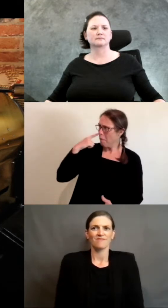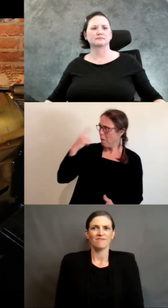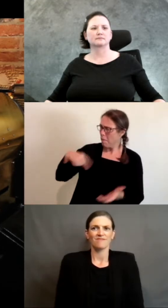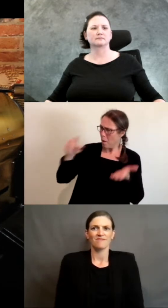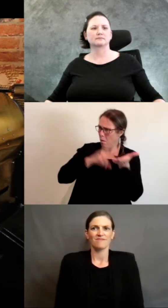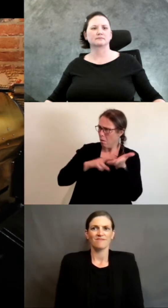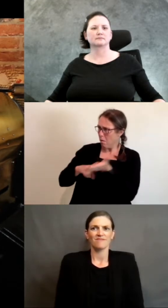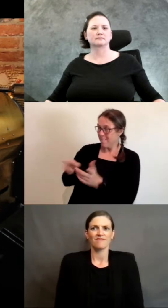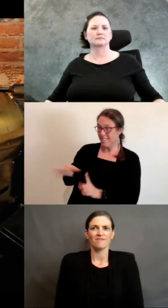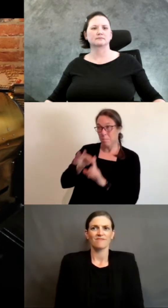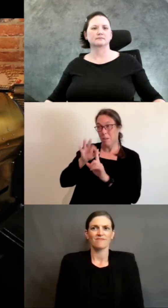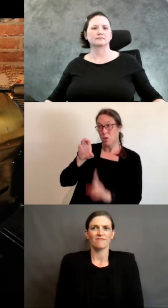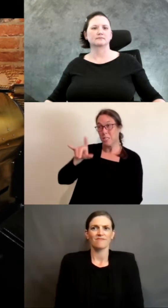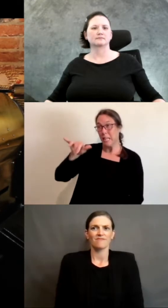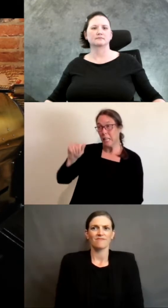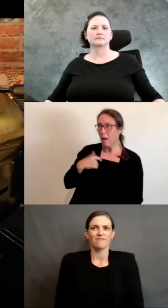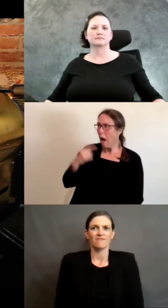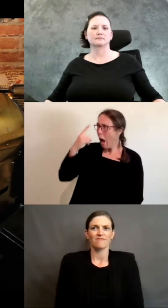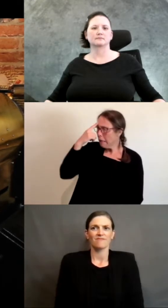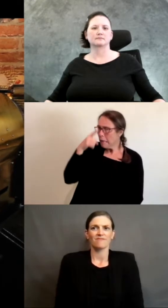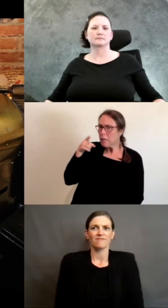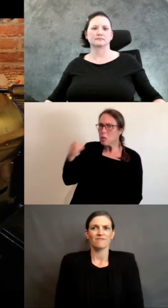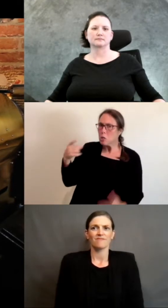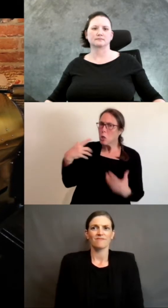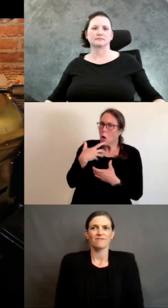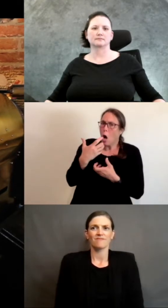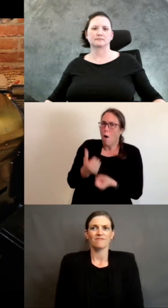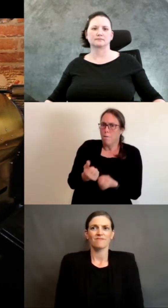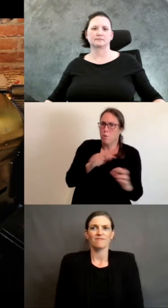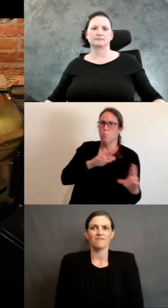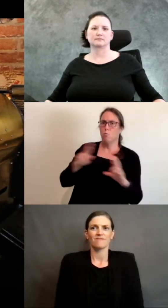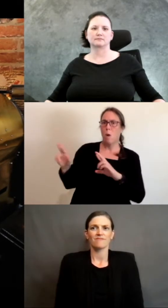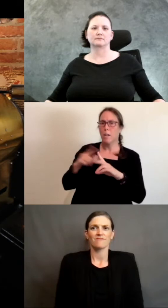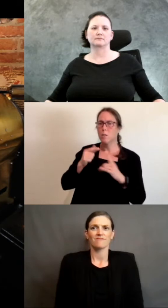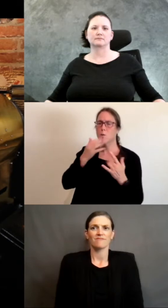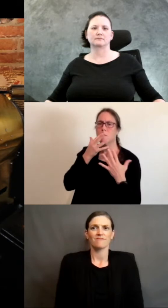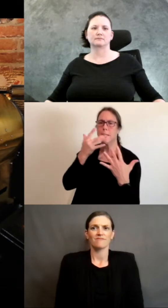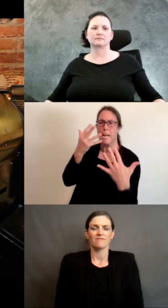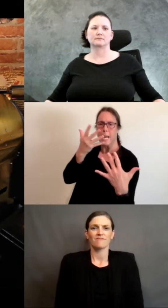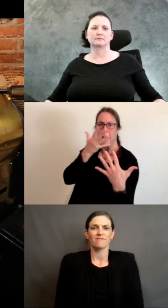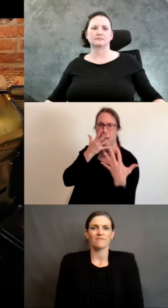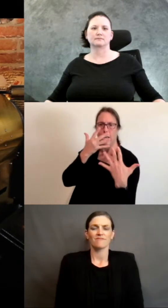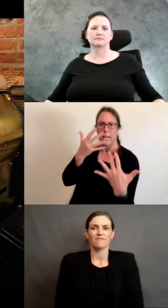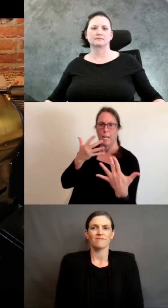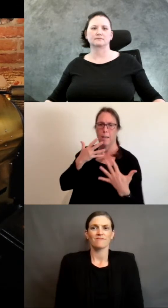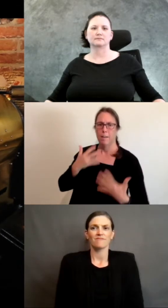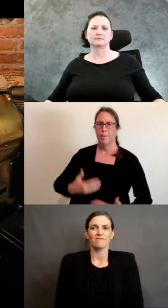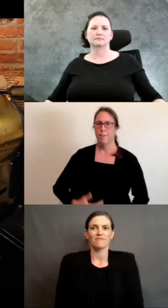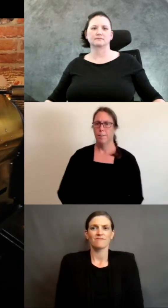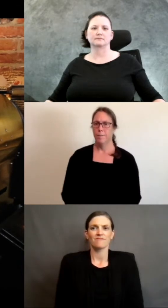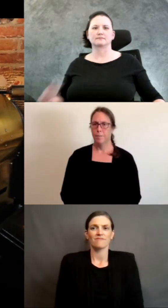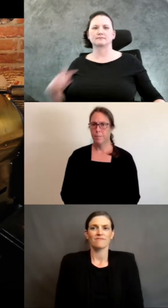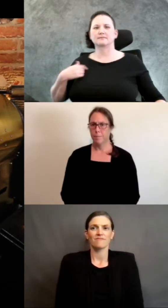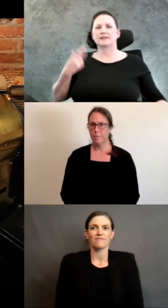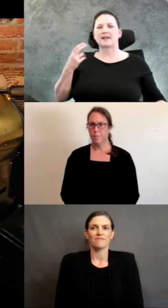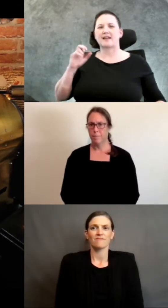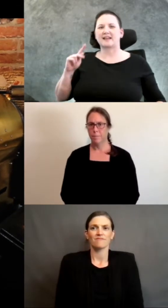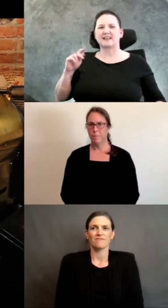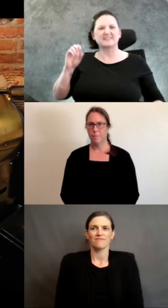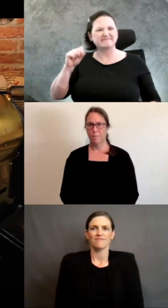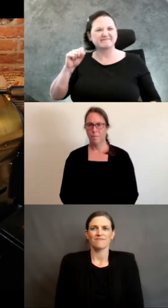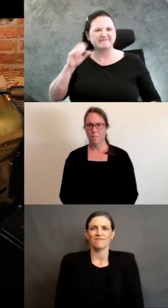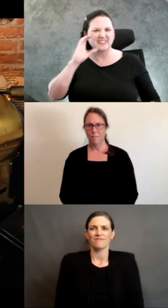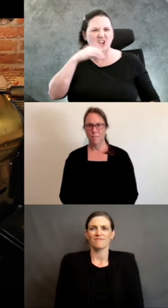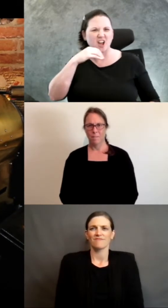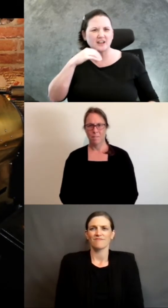Celia. I think she's really got her confidence up to do it. It is odd. Excuse me, Alita. I need to make a